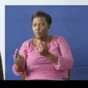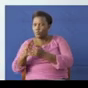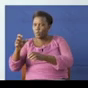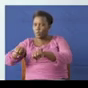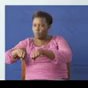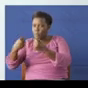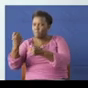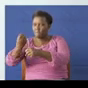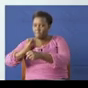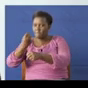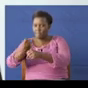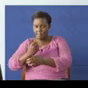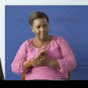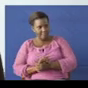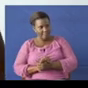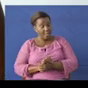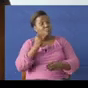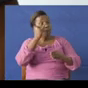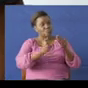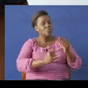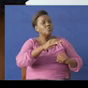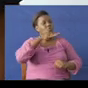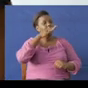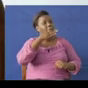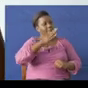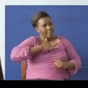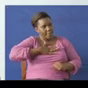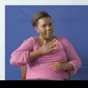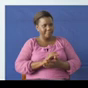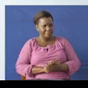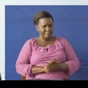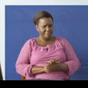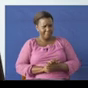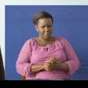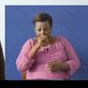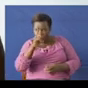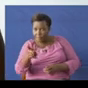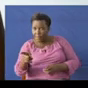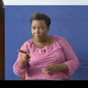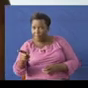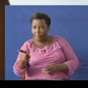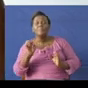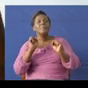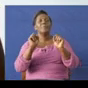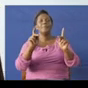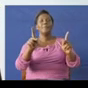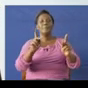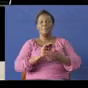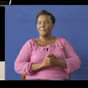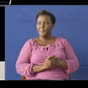the environment. That is the end of the passage. Did you get